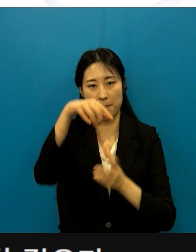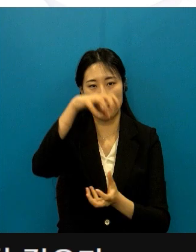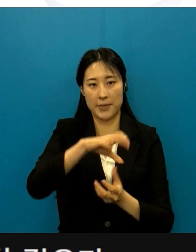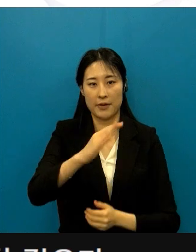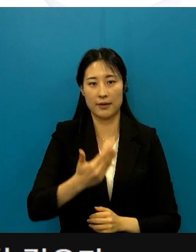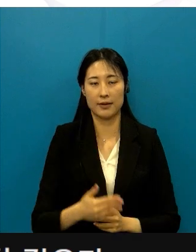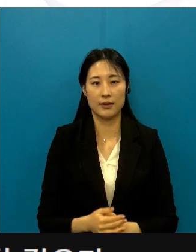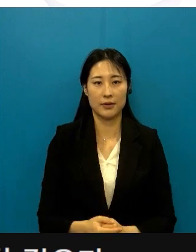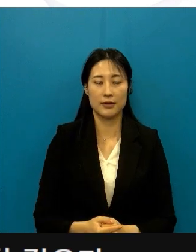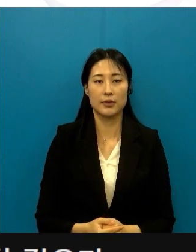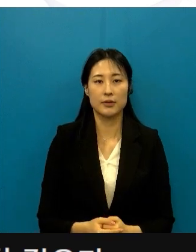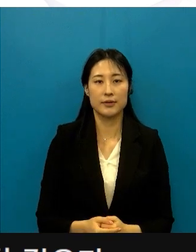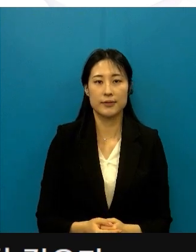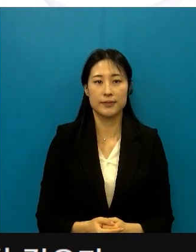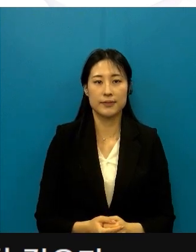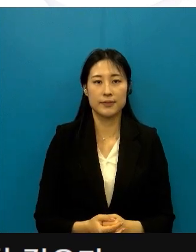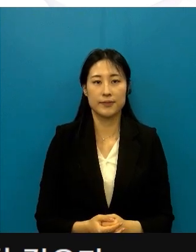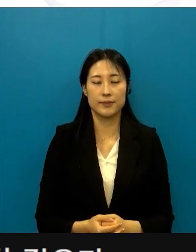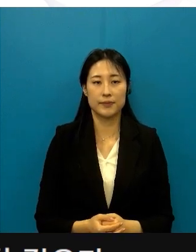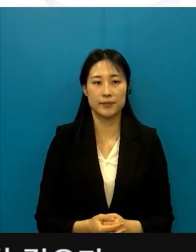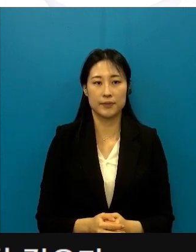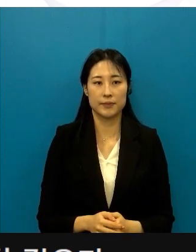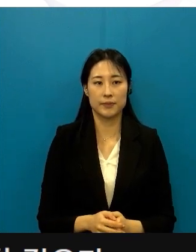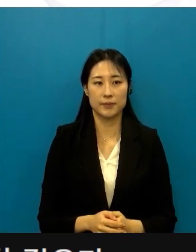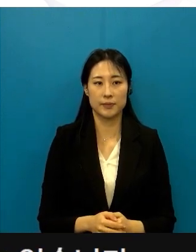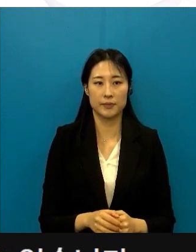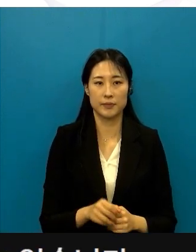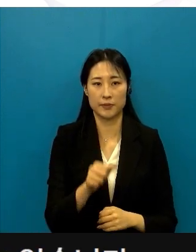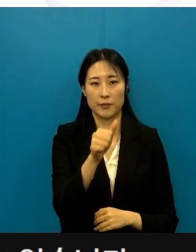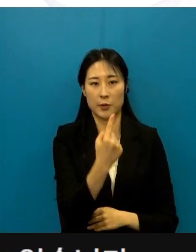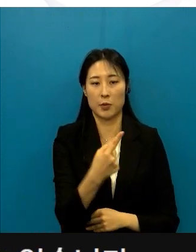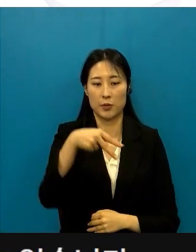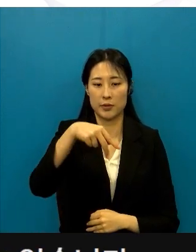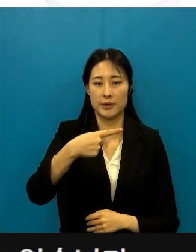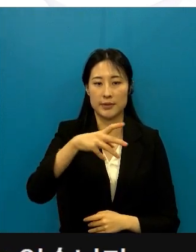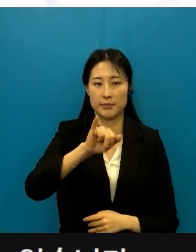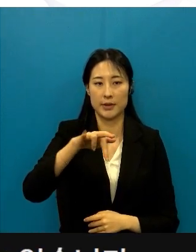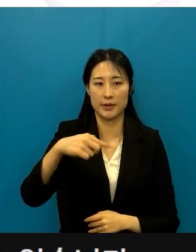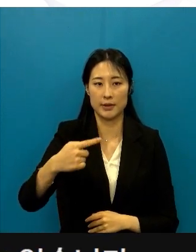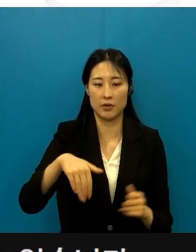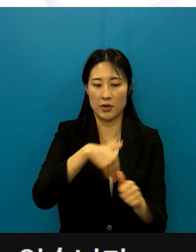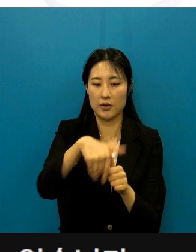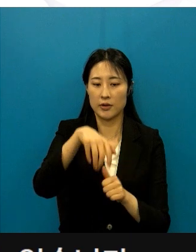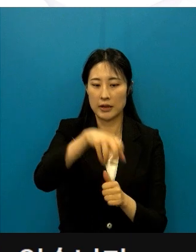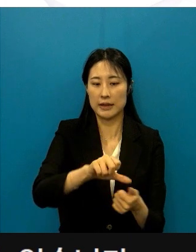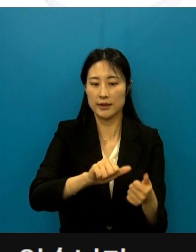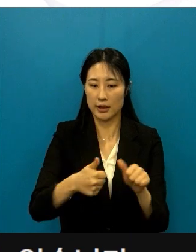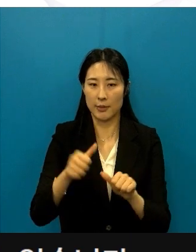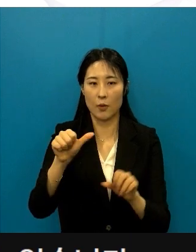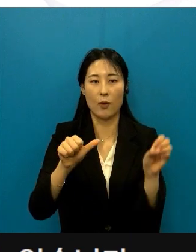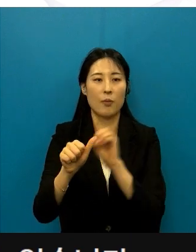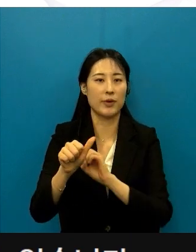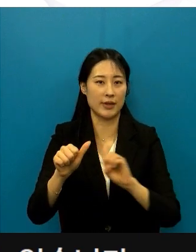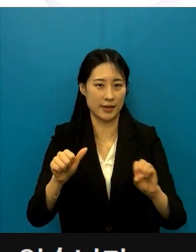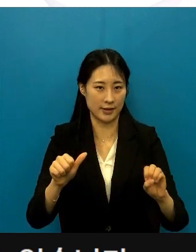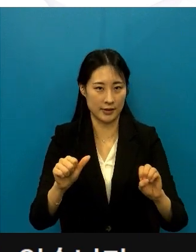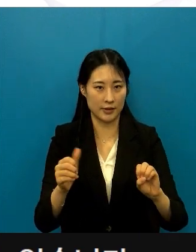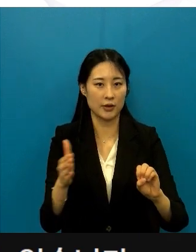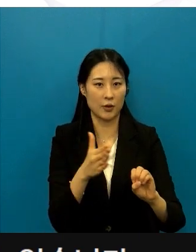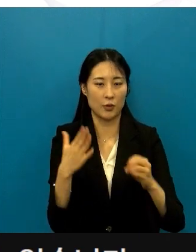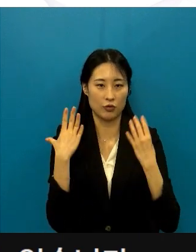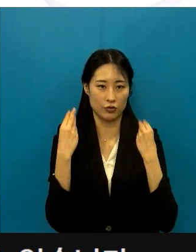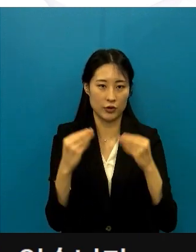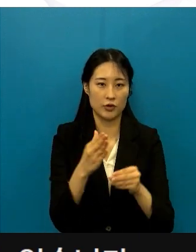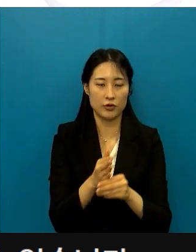Death in hospice is consistently only at 5%. Now, in case anyone in the room